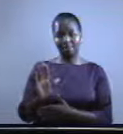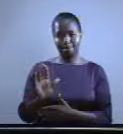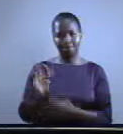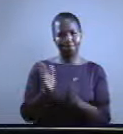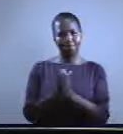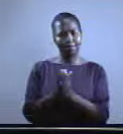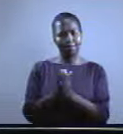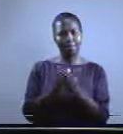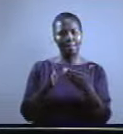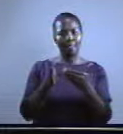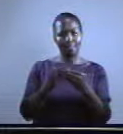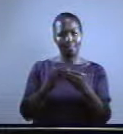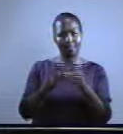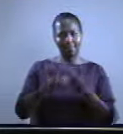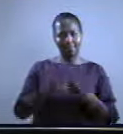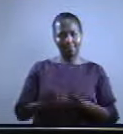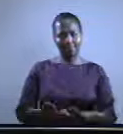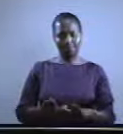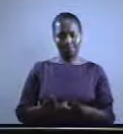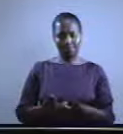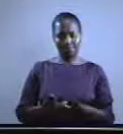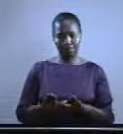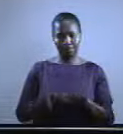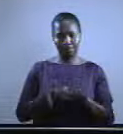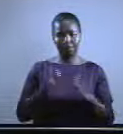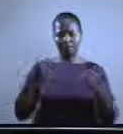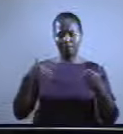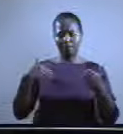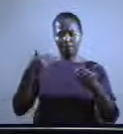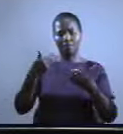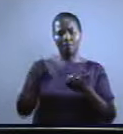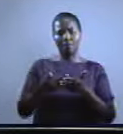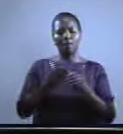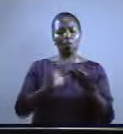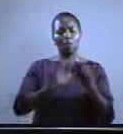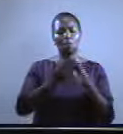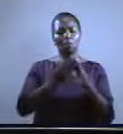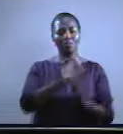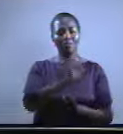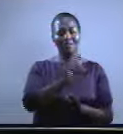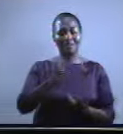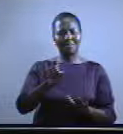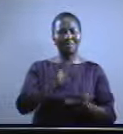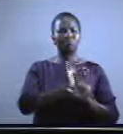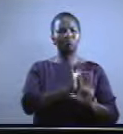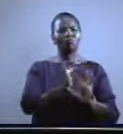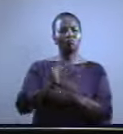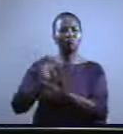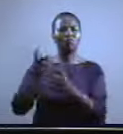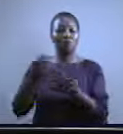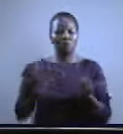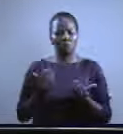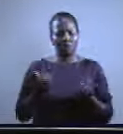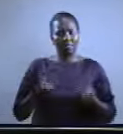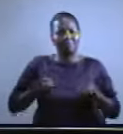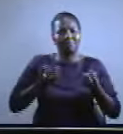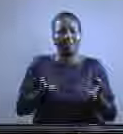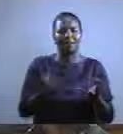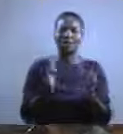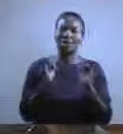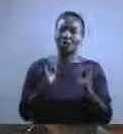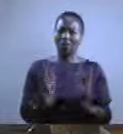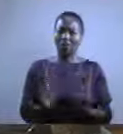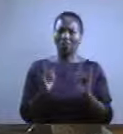Order, members. the intensity of service protests have grown to a point where an impression can be created